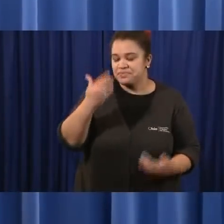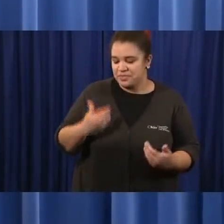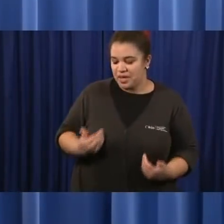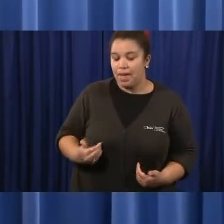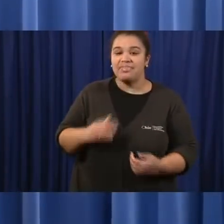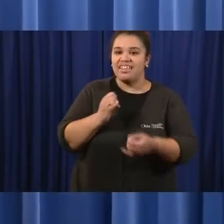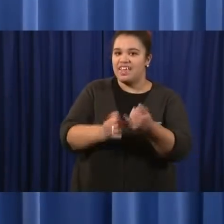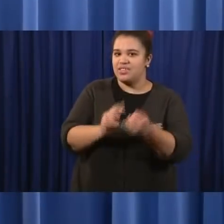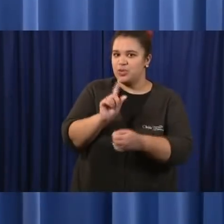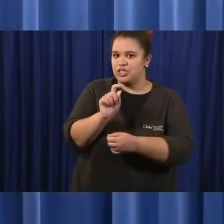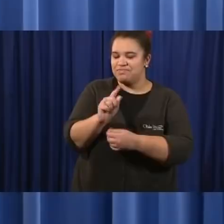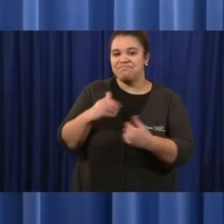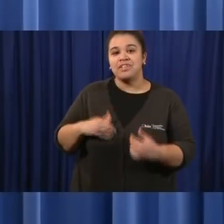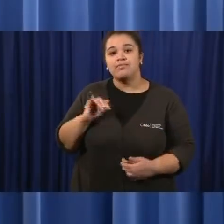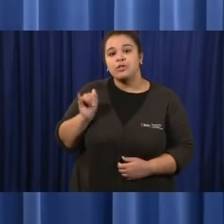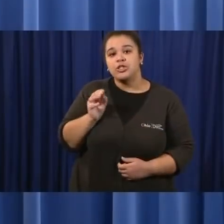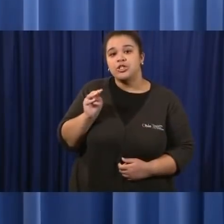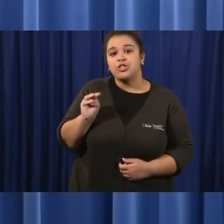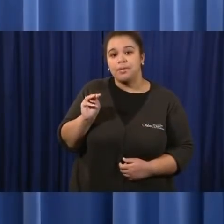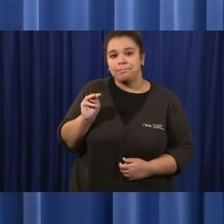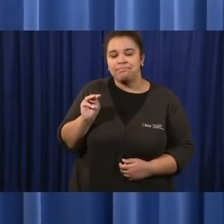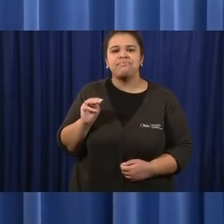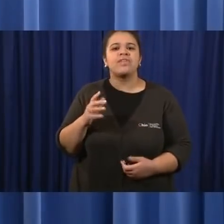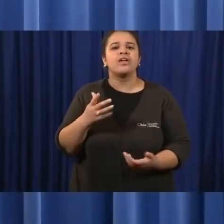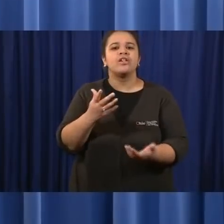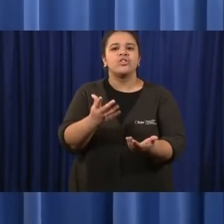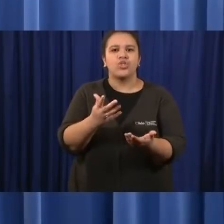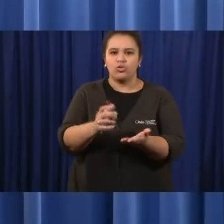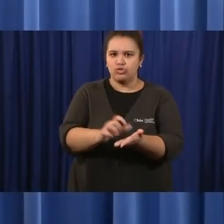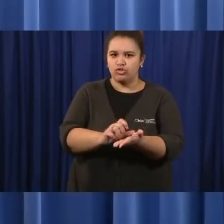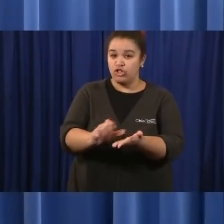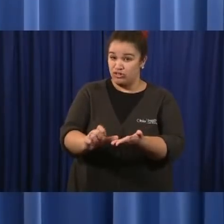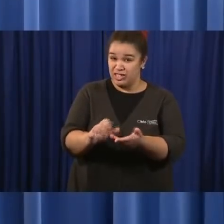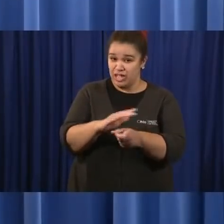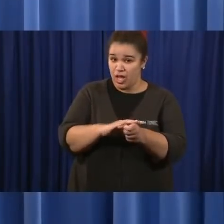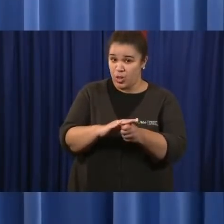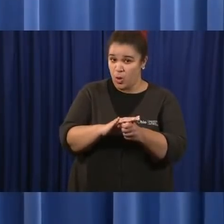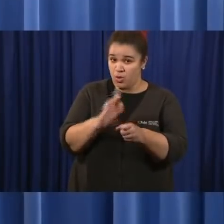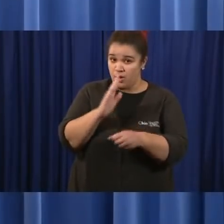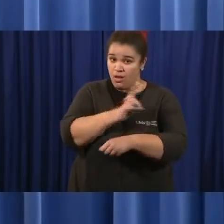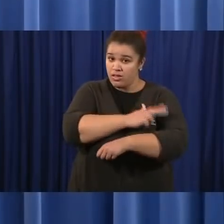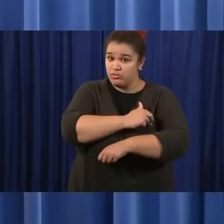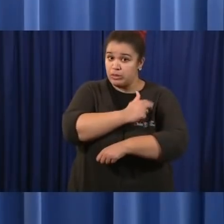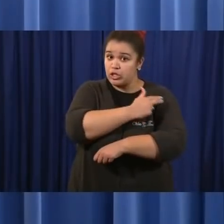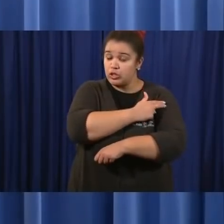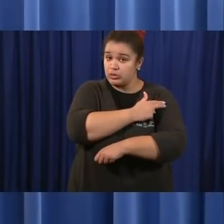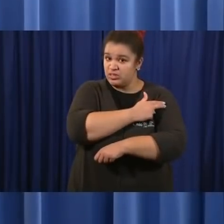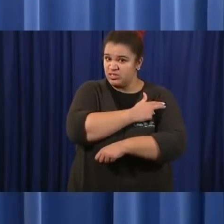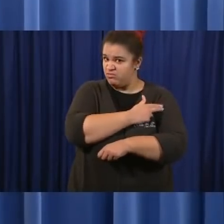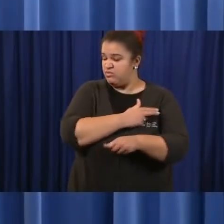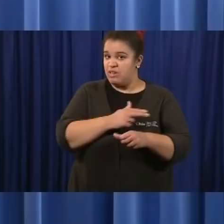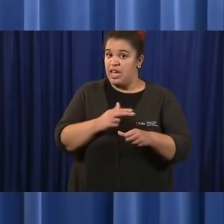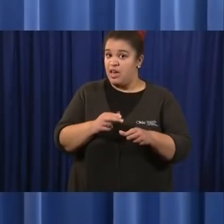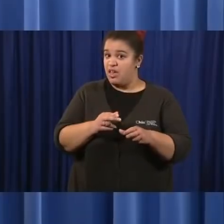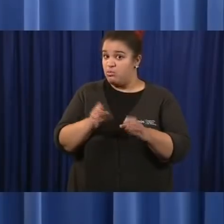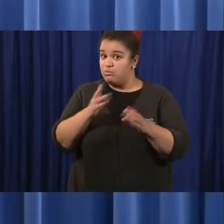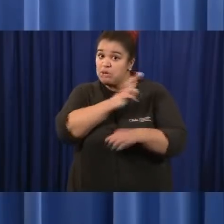the ability for people to have their surgeries done at their local hospital and be able to stay overnight, those